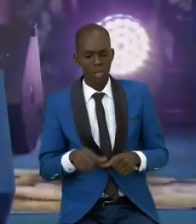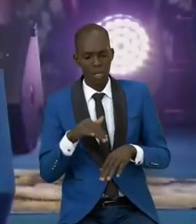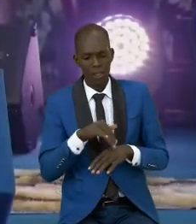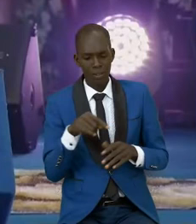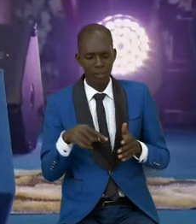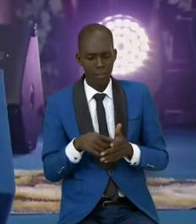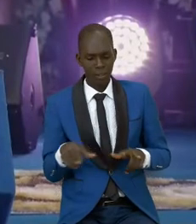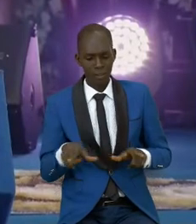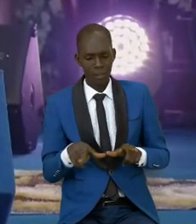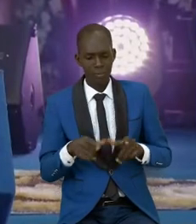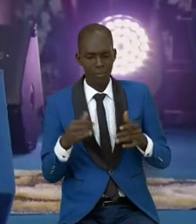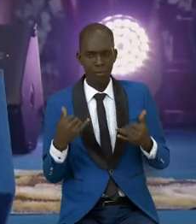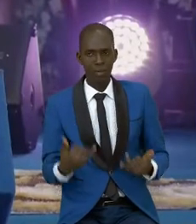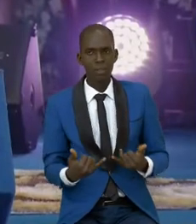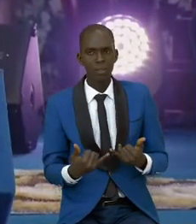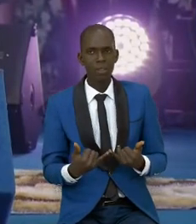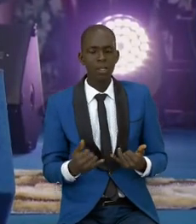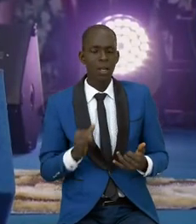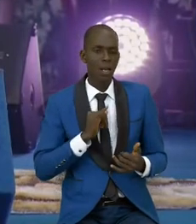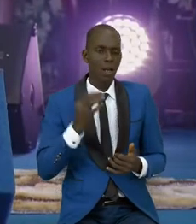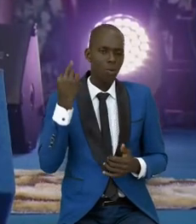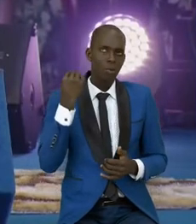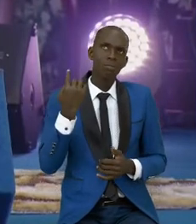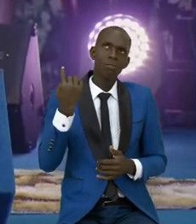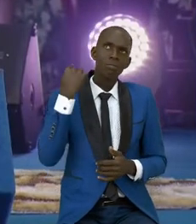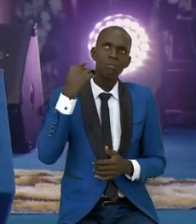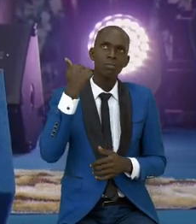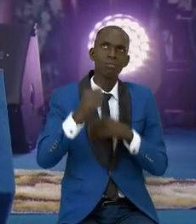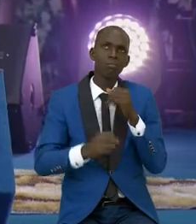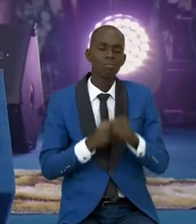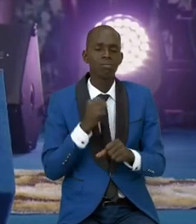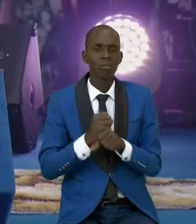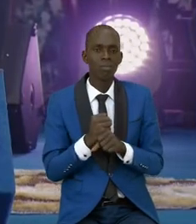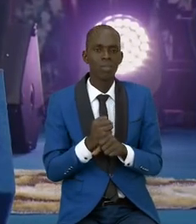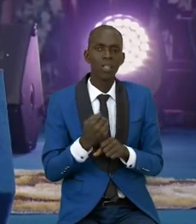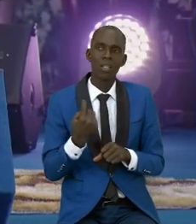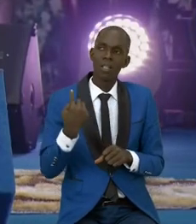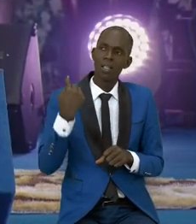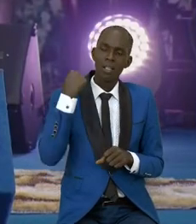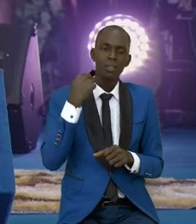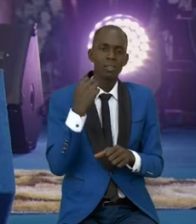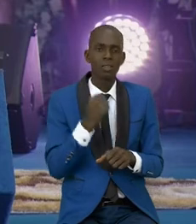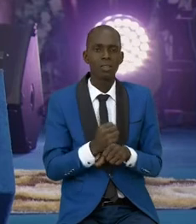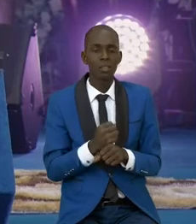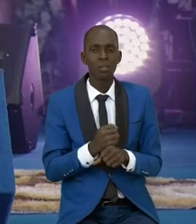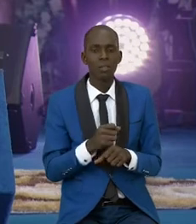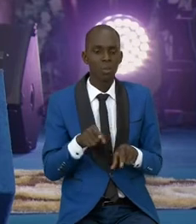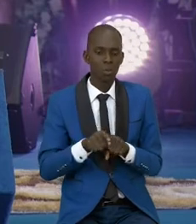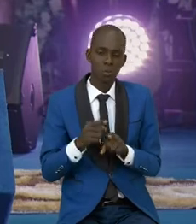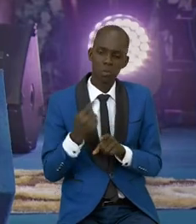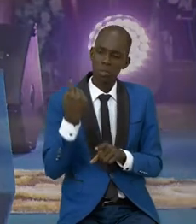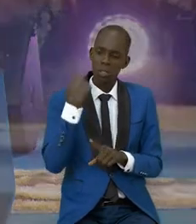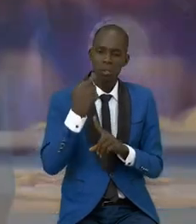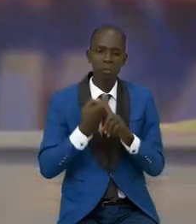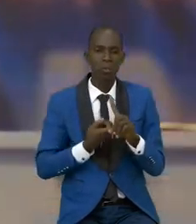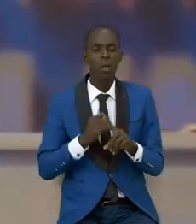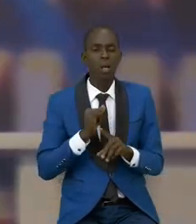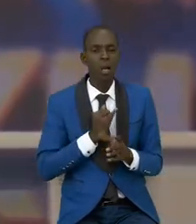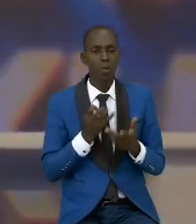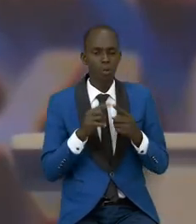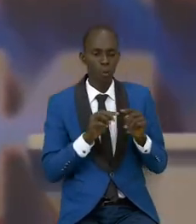was last decade, last year, even last month. I want to move